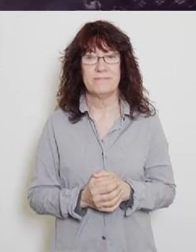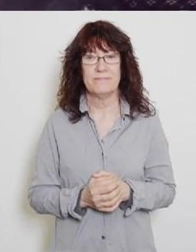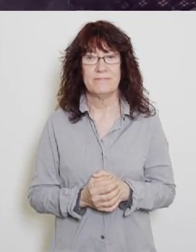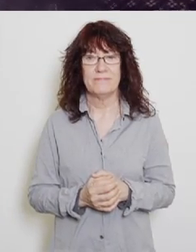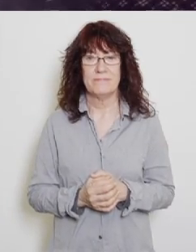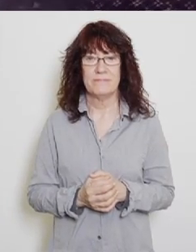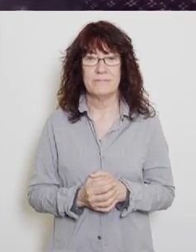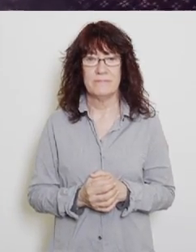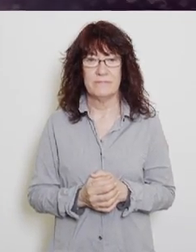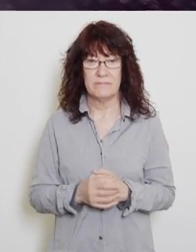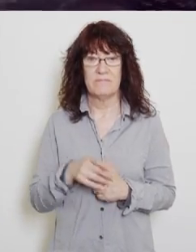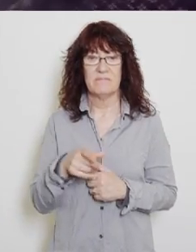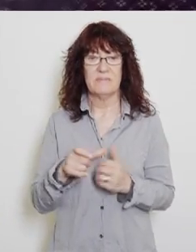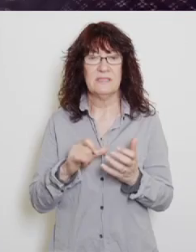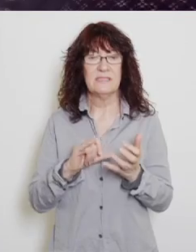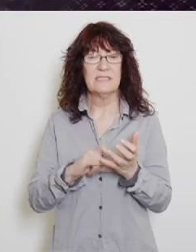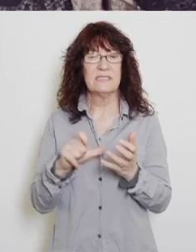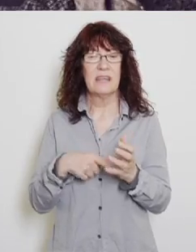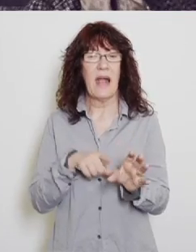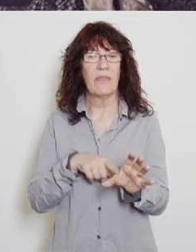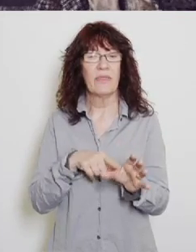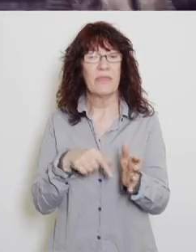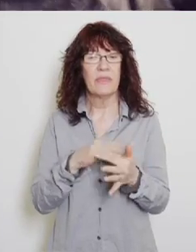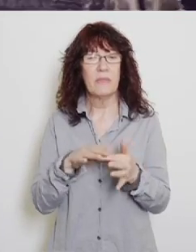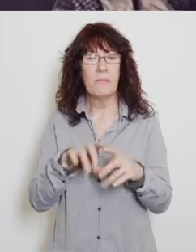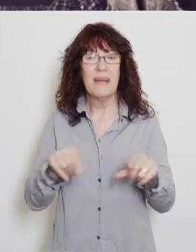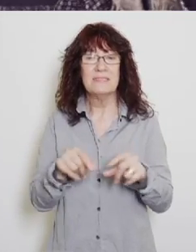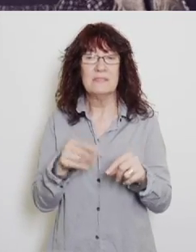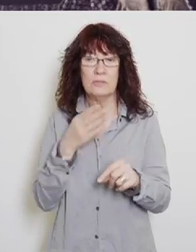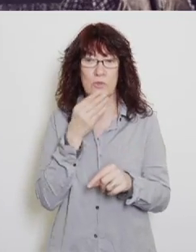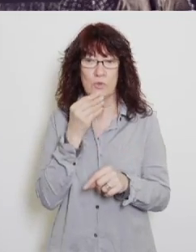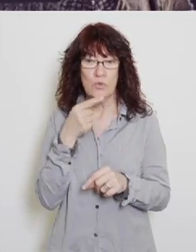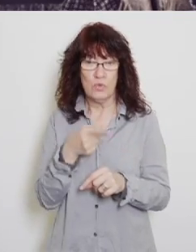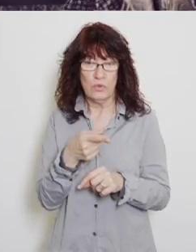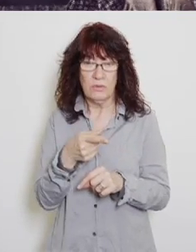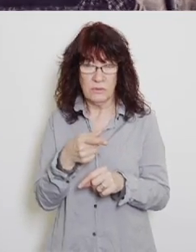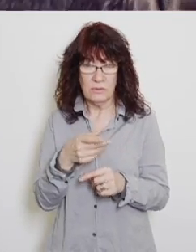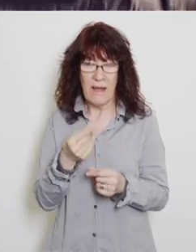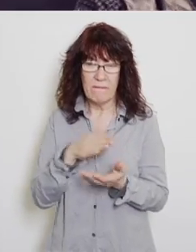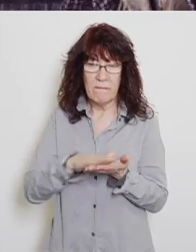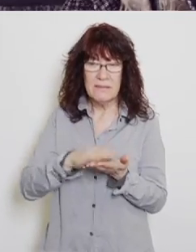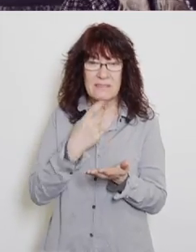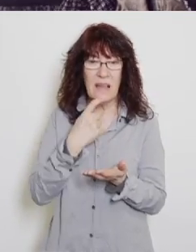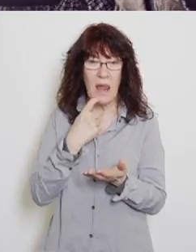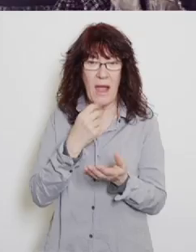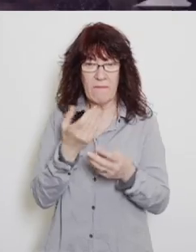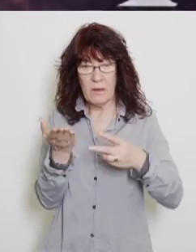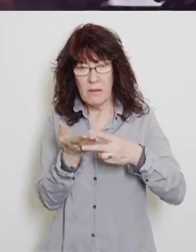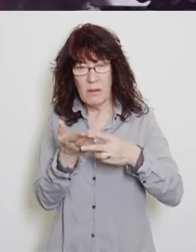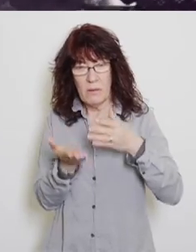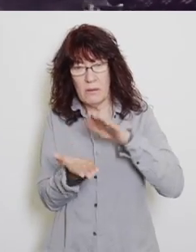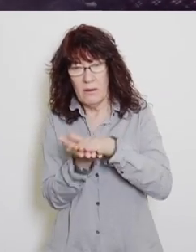Scythe blades were made by heating a piece of crucible steel between layers of wrought iron, then hammering the sandwich